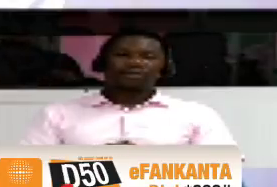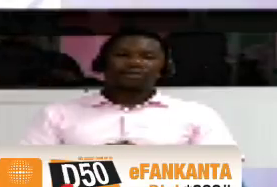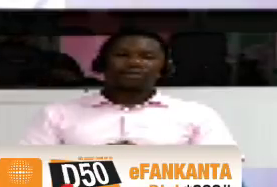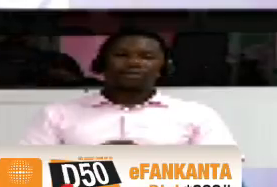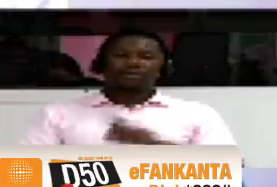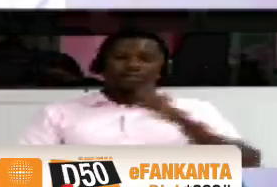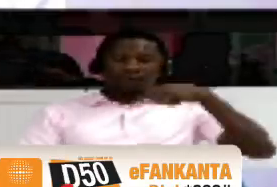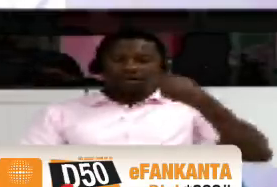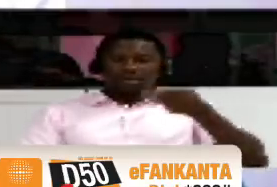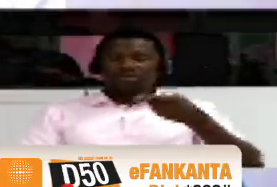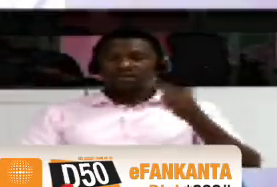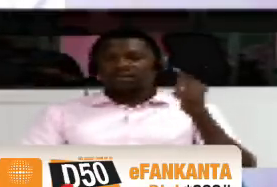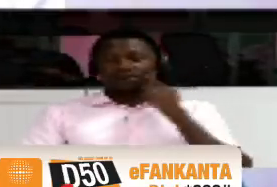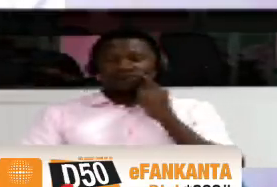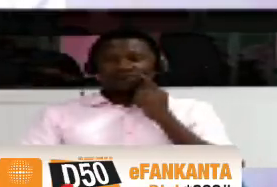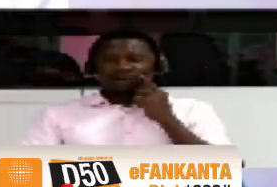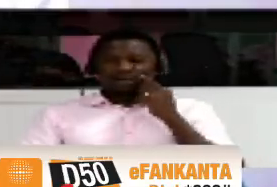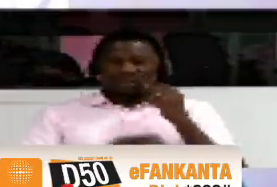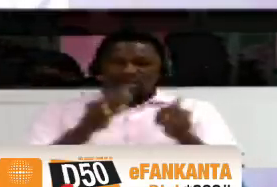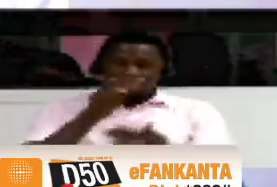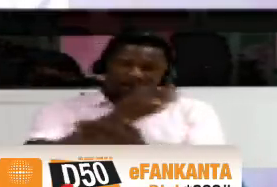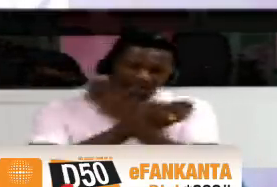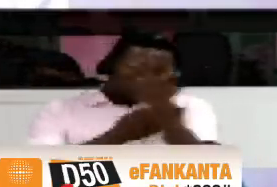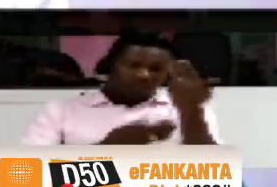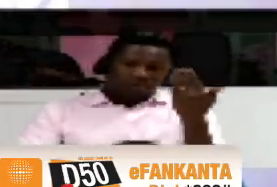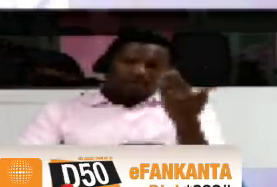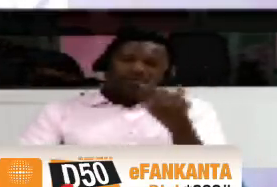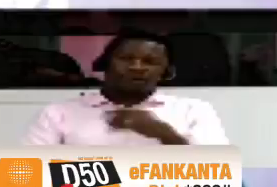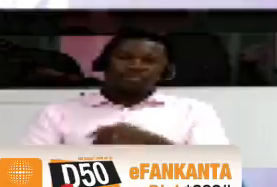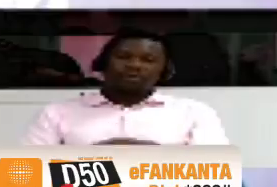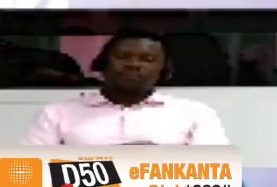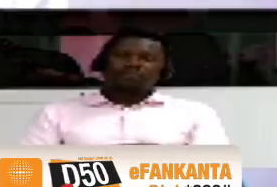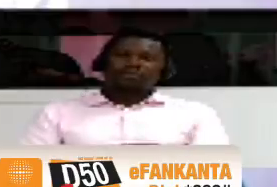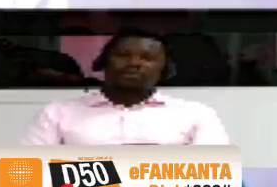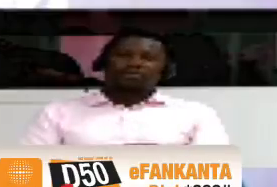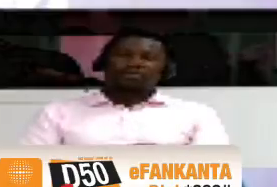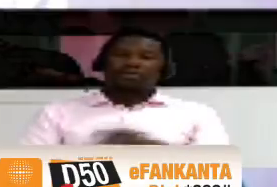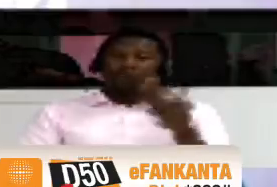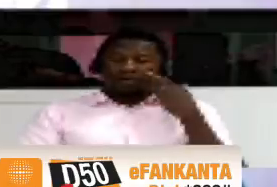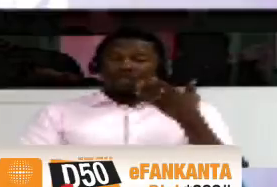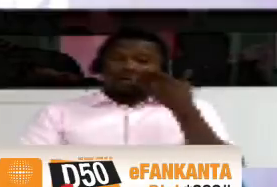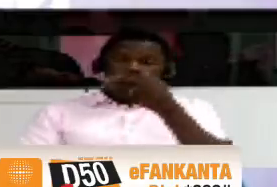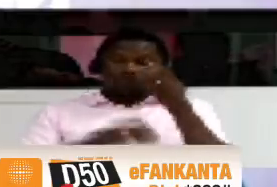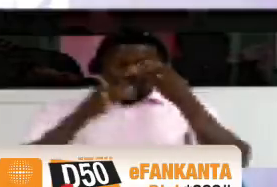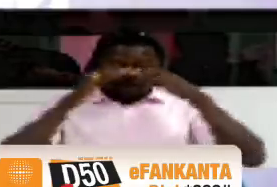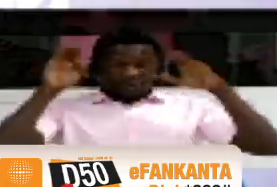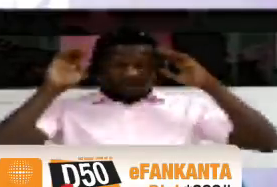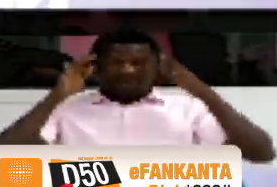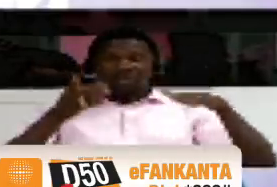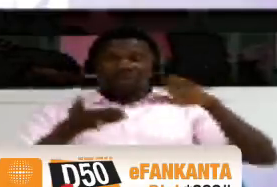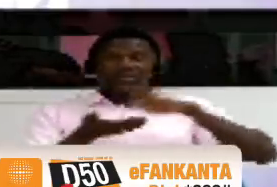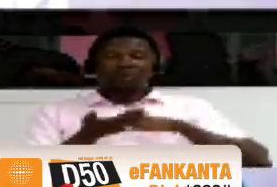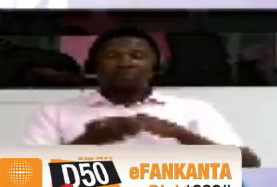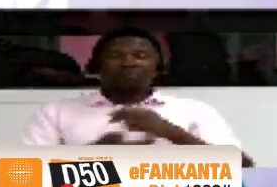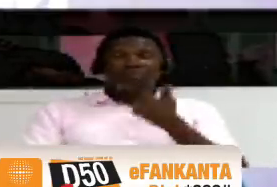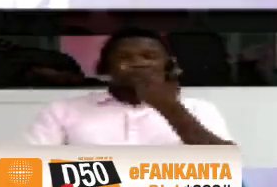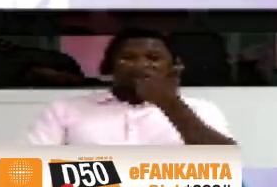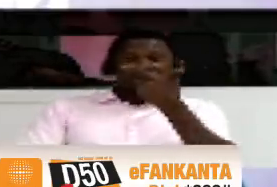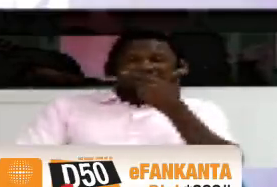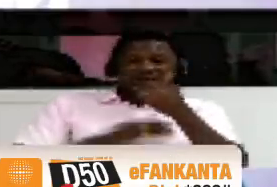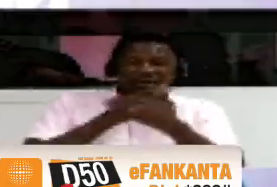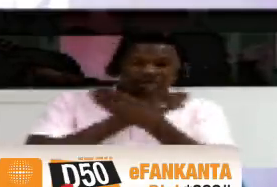The following day, early morning, when we were at the college, by 7 a.m., the Interior